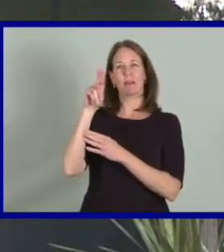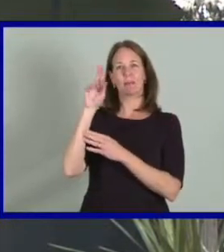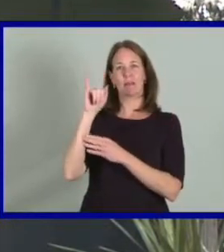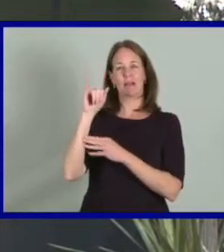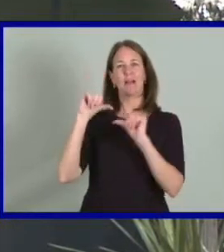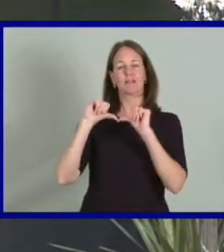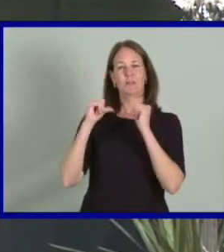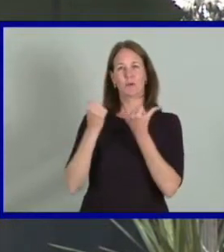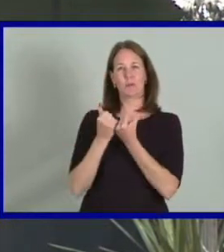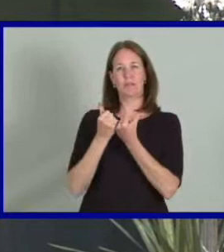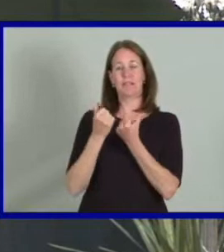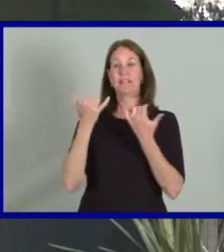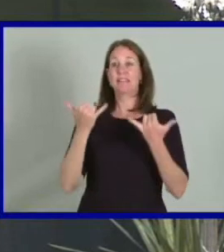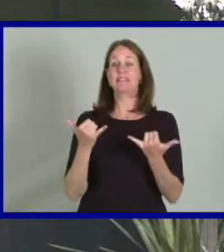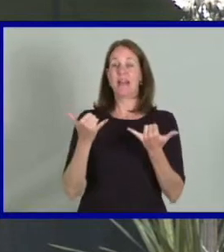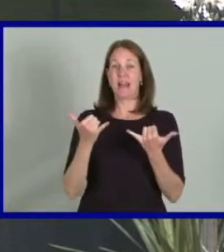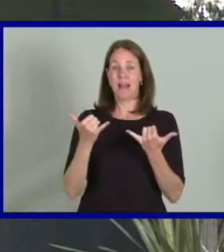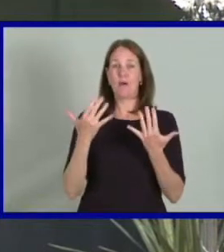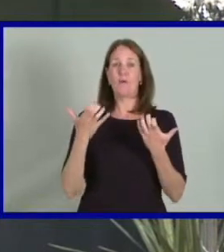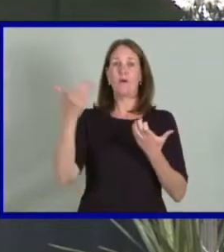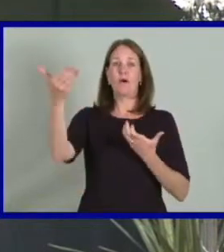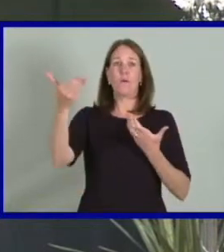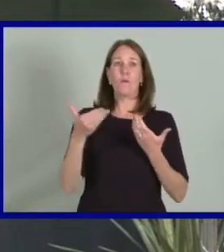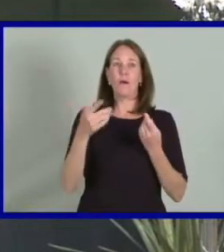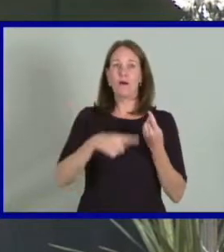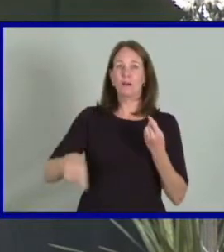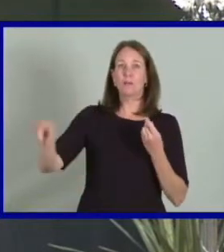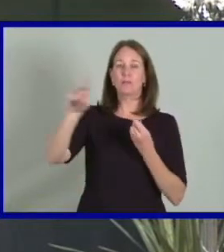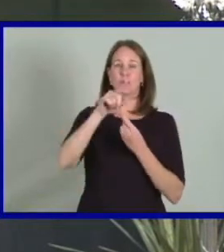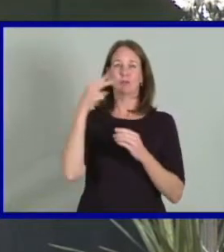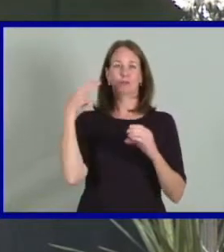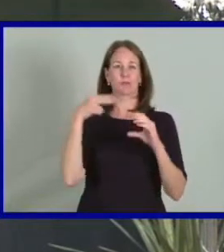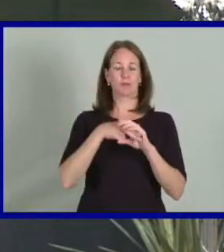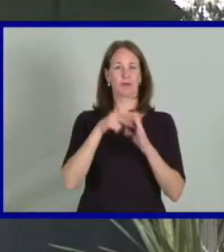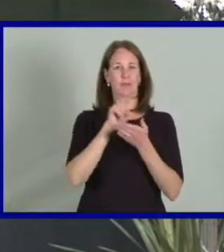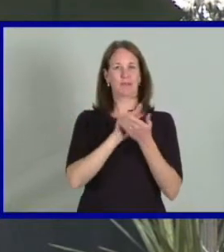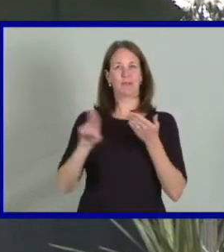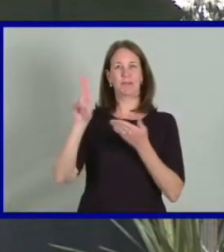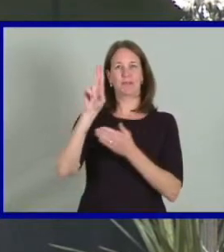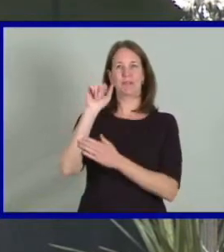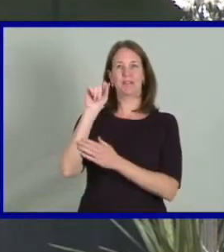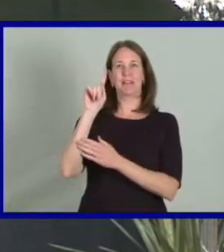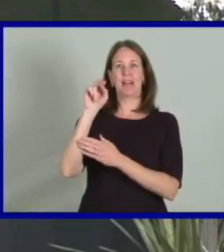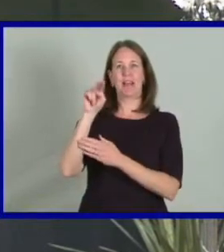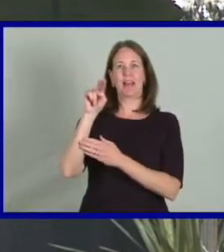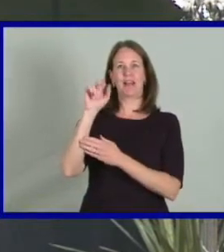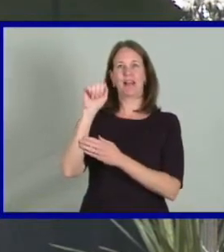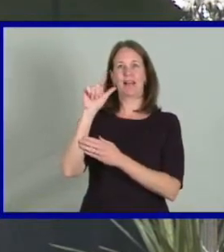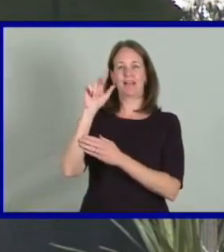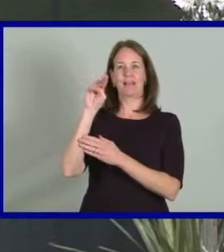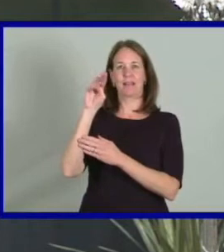Alumni Association, to welcome you to the University of Akron Alumni Association. Willie.